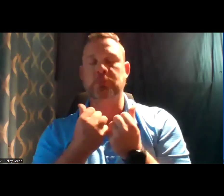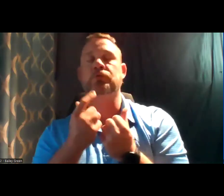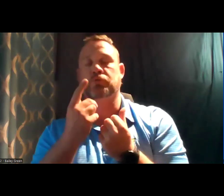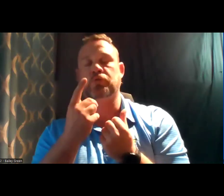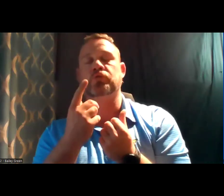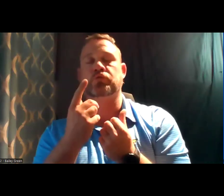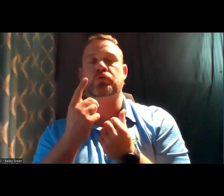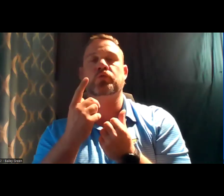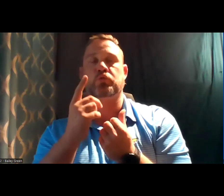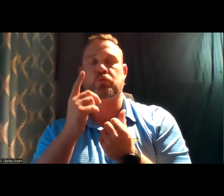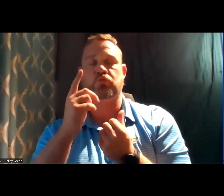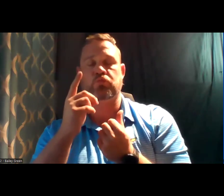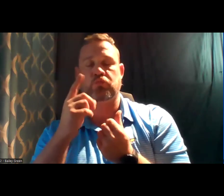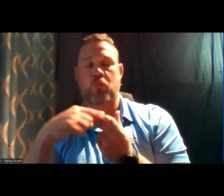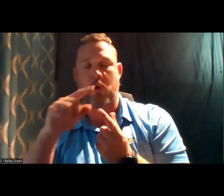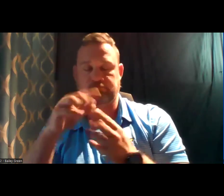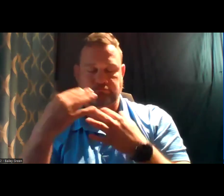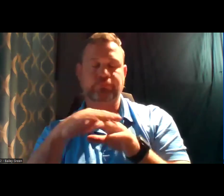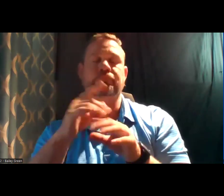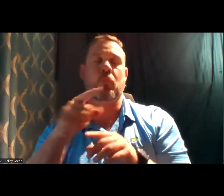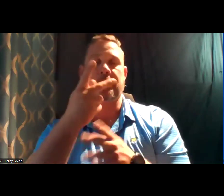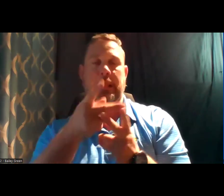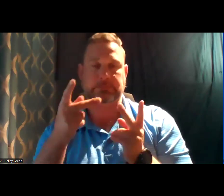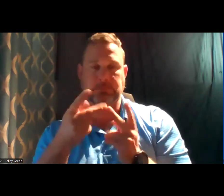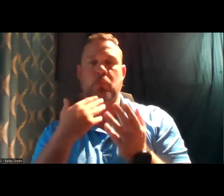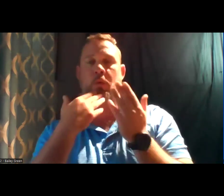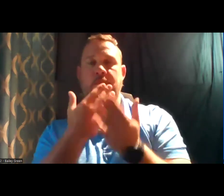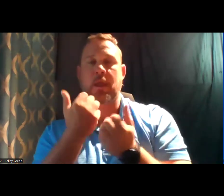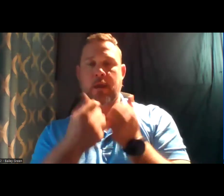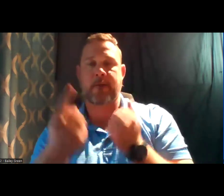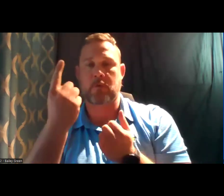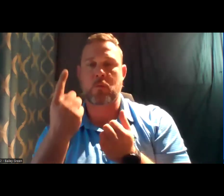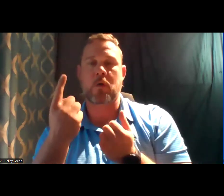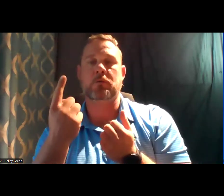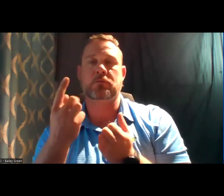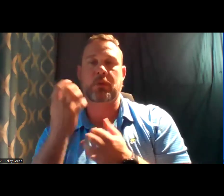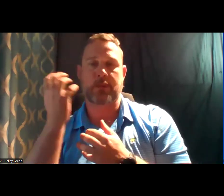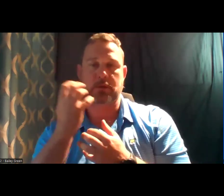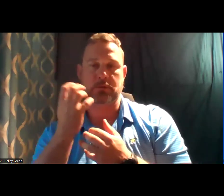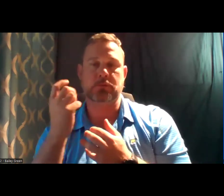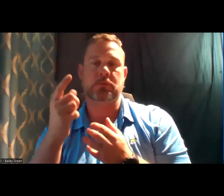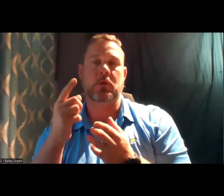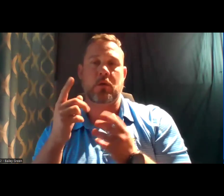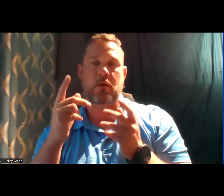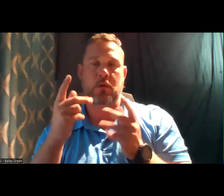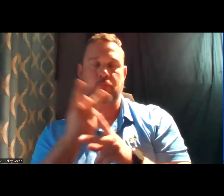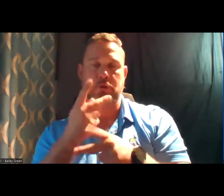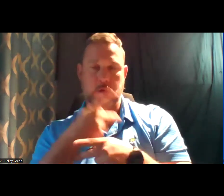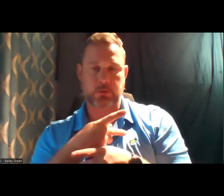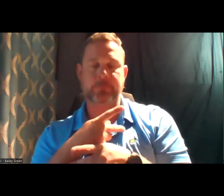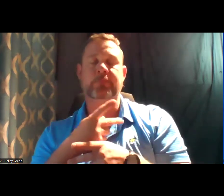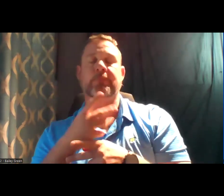succinctly everything in one place. I want to thank everyone today. What a fantastic,